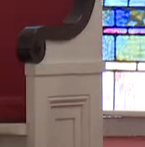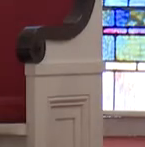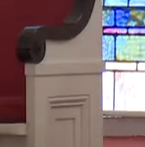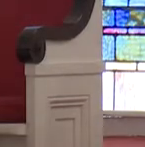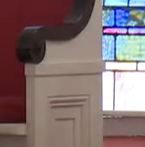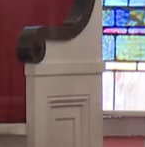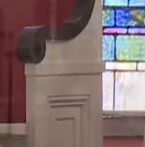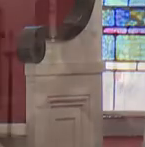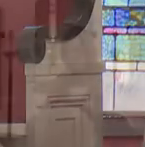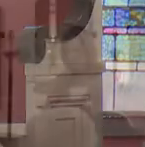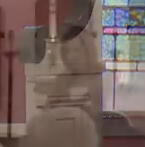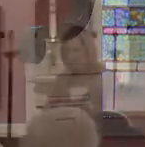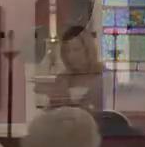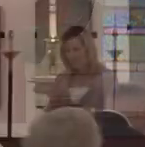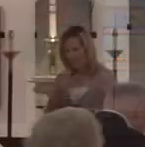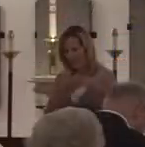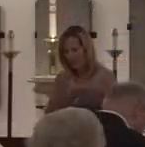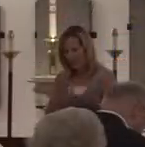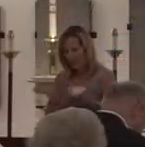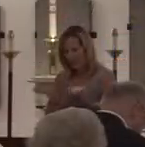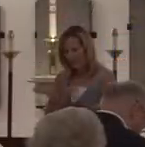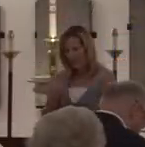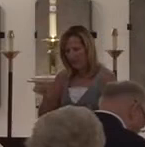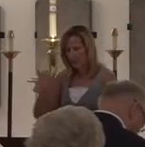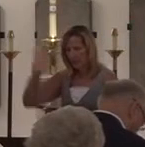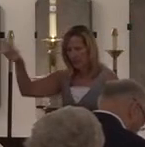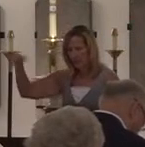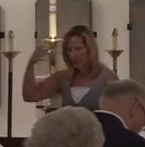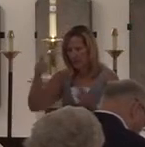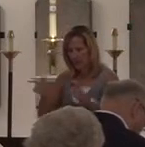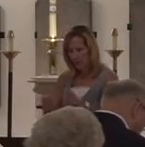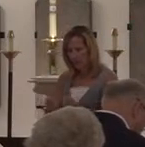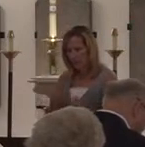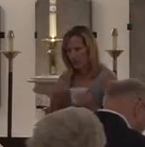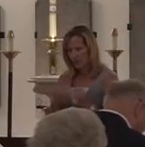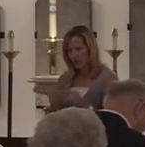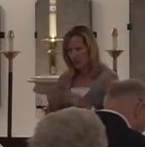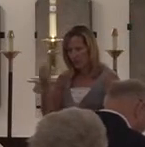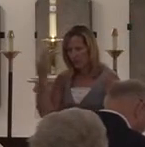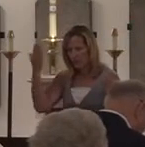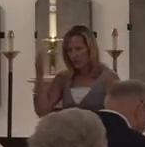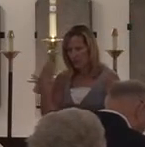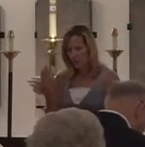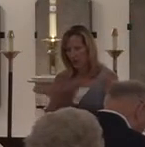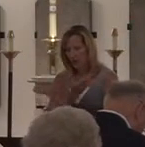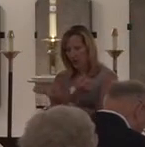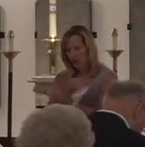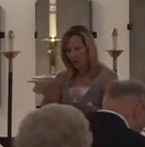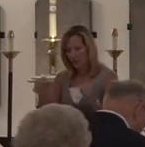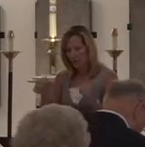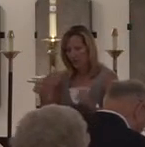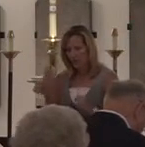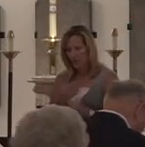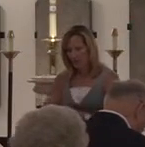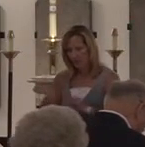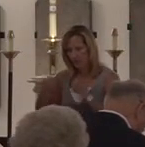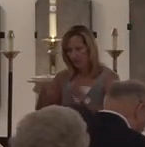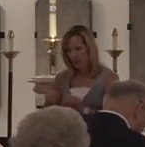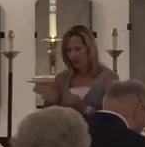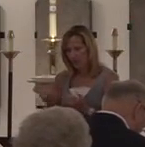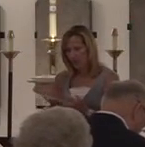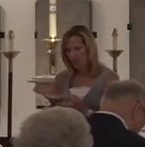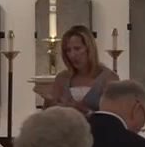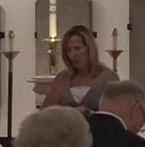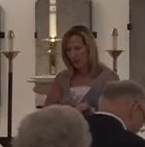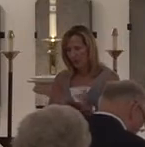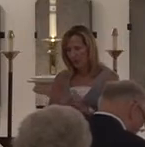proud thoughts and empty desires. By your grace, draw us near to you, our refuge and our